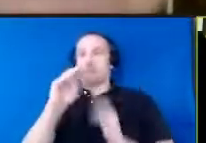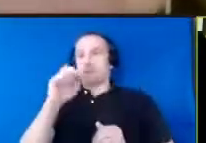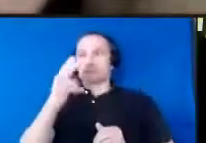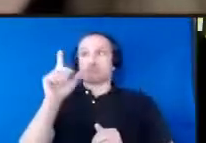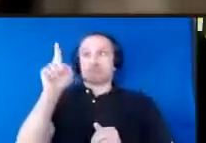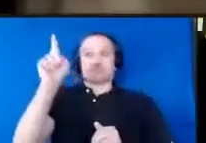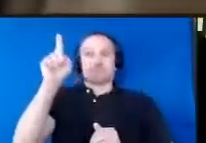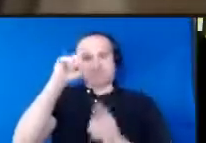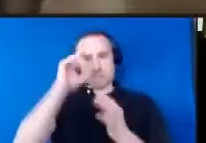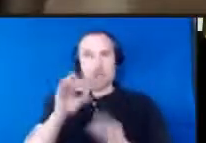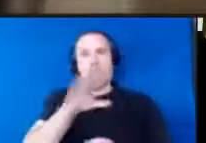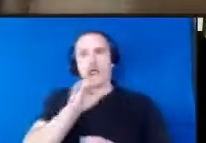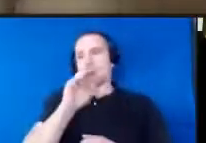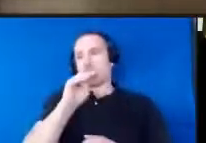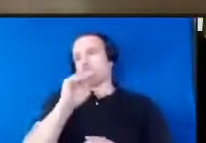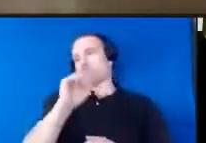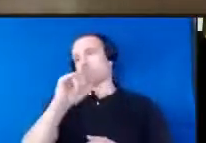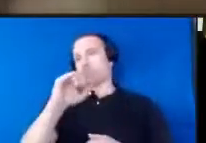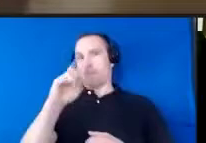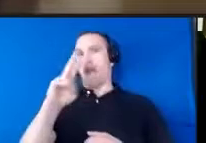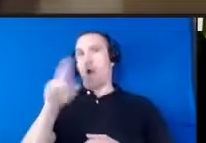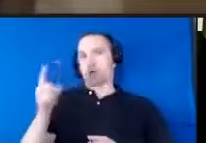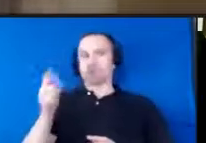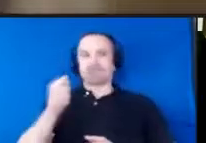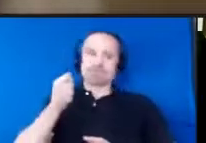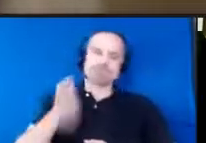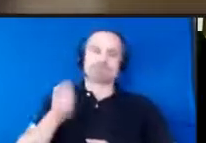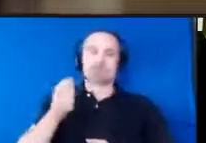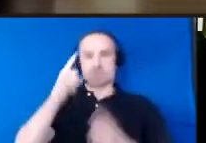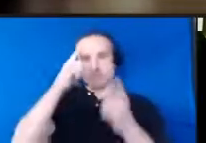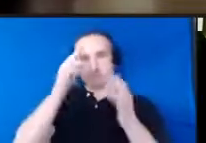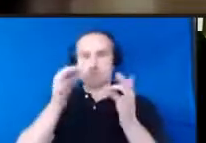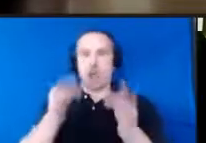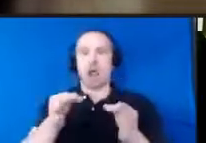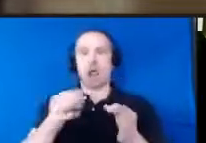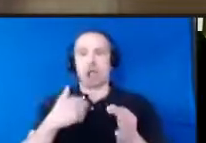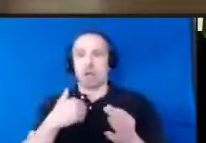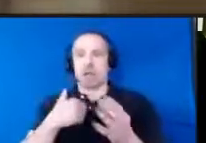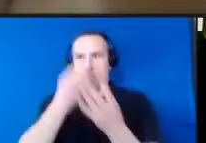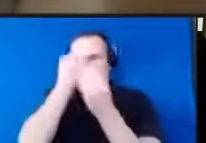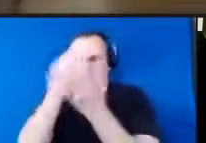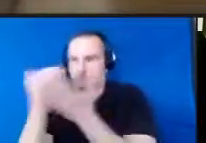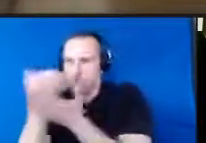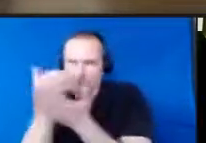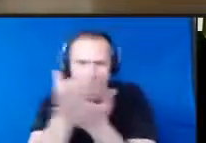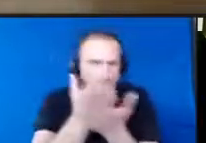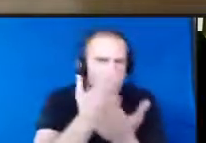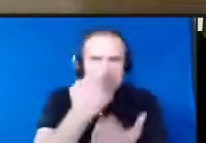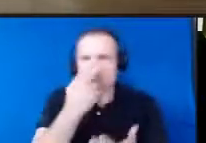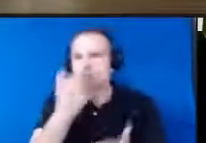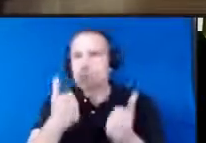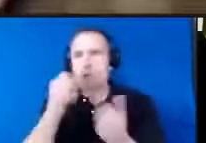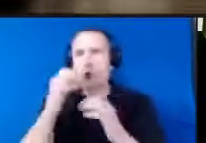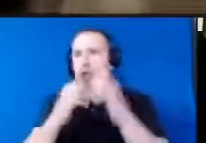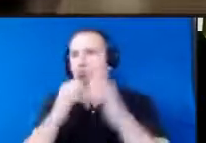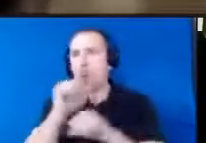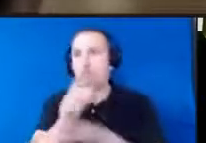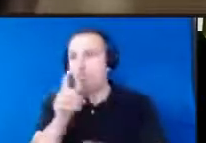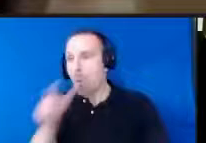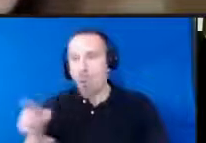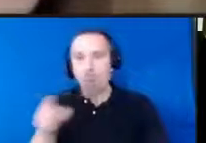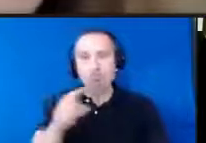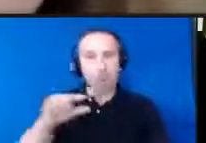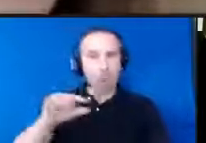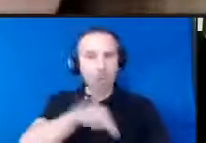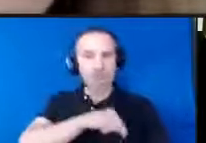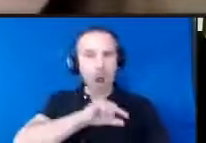also Mayor Duggan as well. So we're looking at all the data, seeing who's eligible, and I will get the answer for hopefully ASAP, and